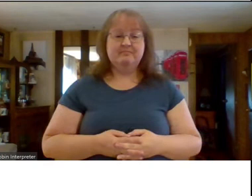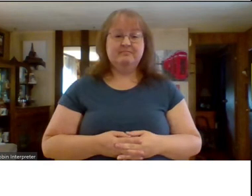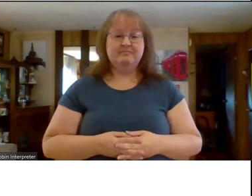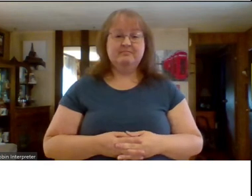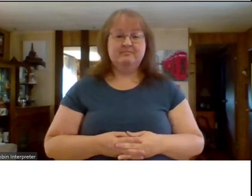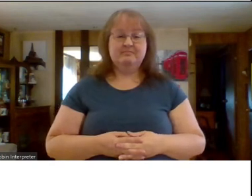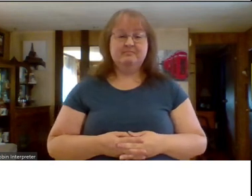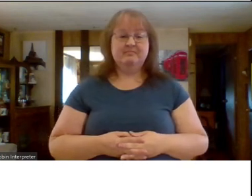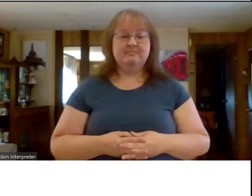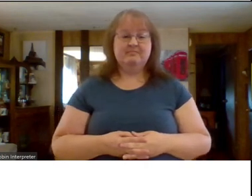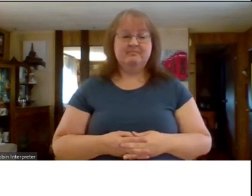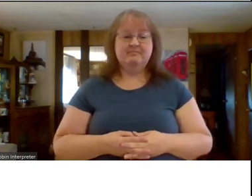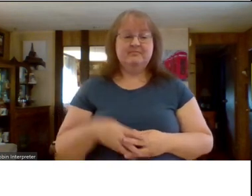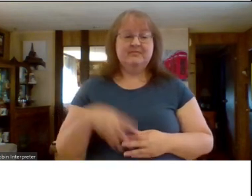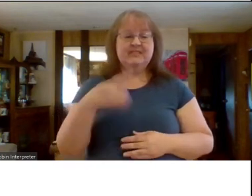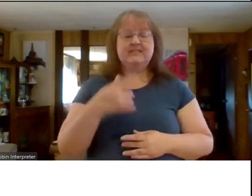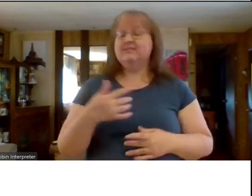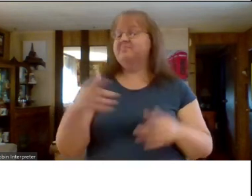63.